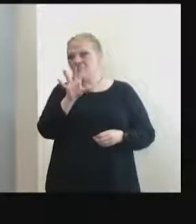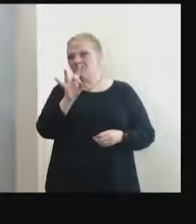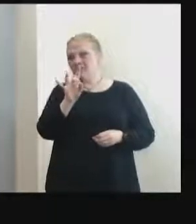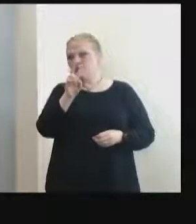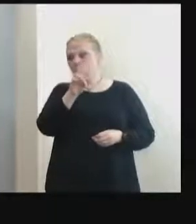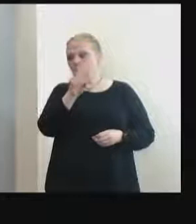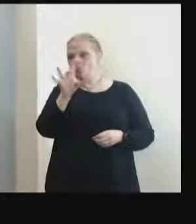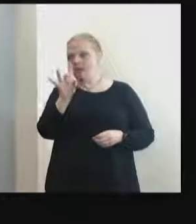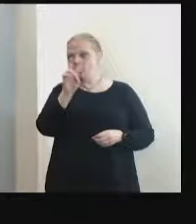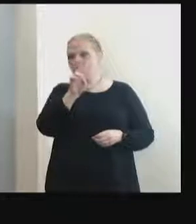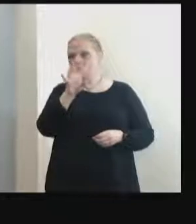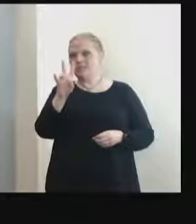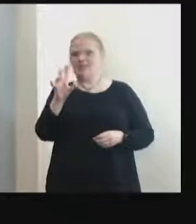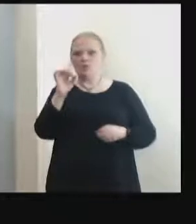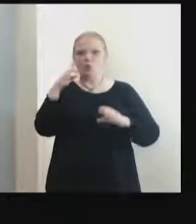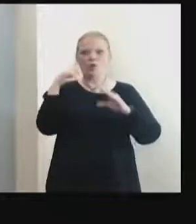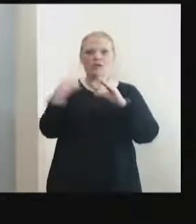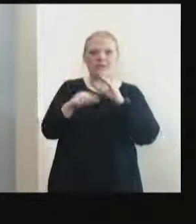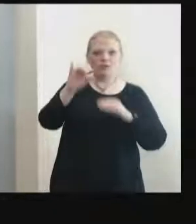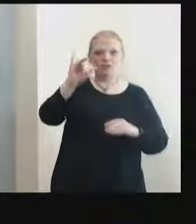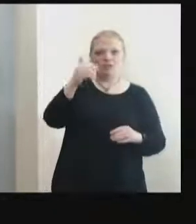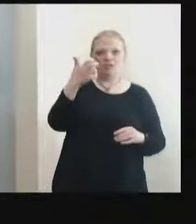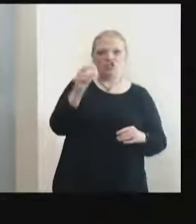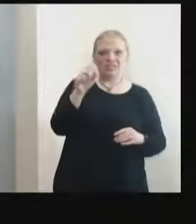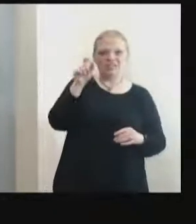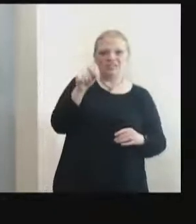716-858-2827 or email him at